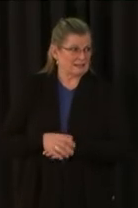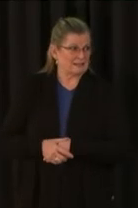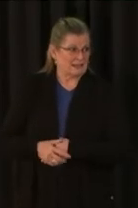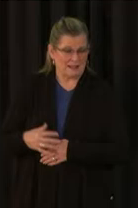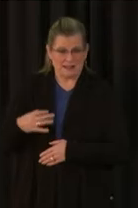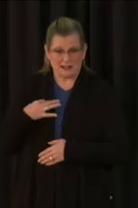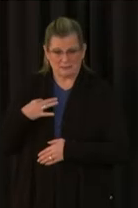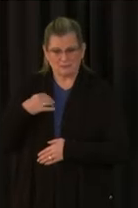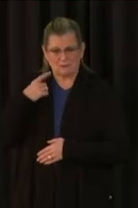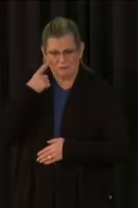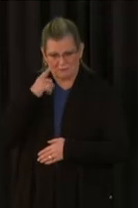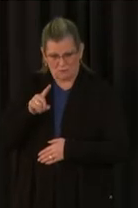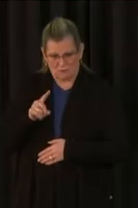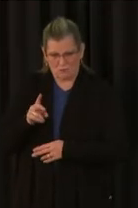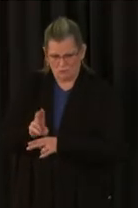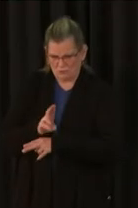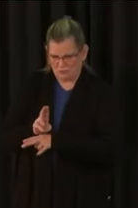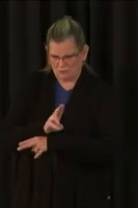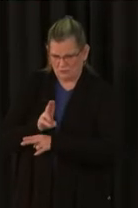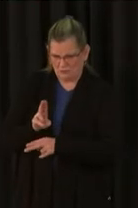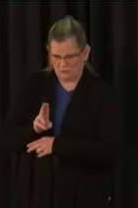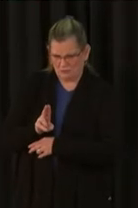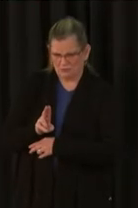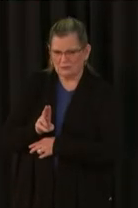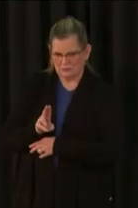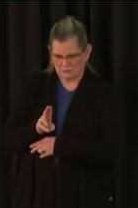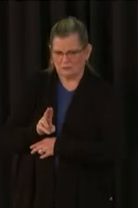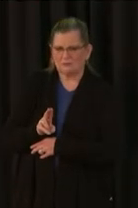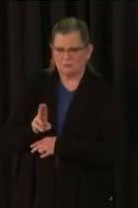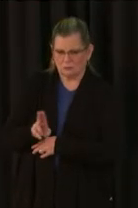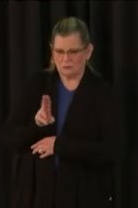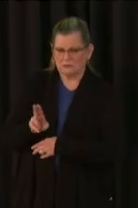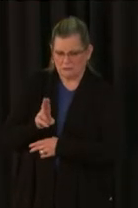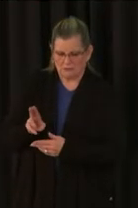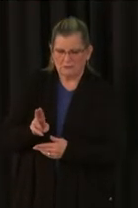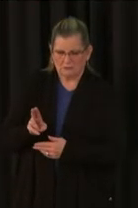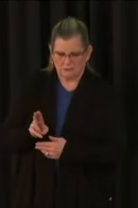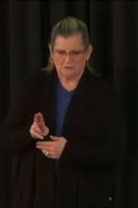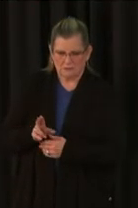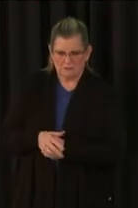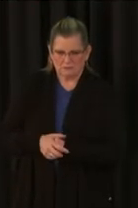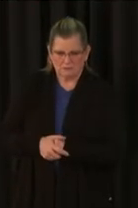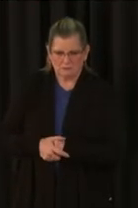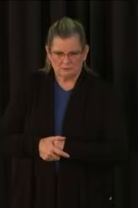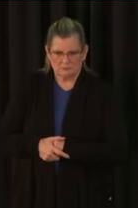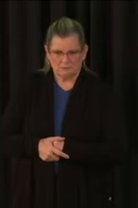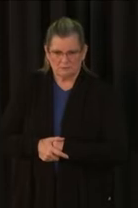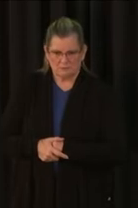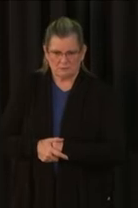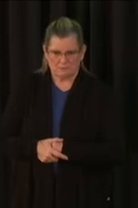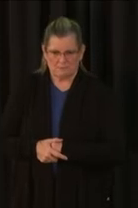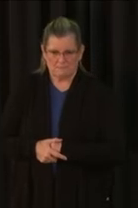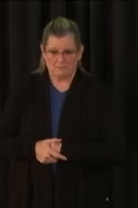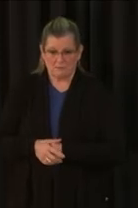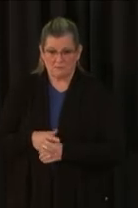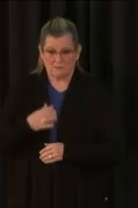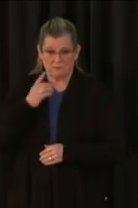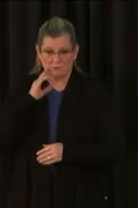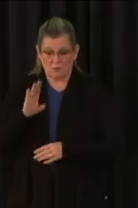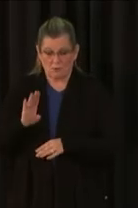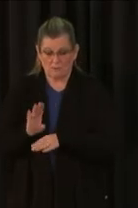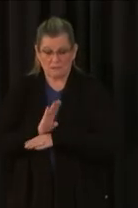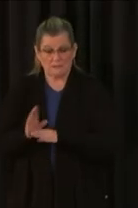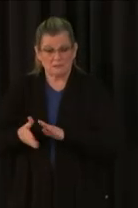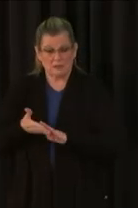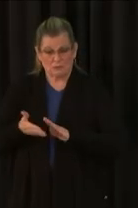uses. It is this is an opportunity to be able to cover your business expenses, your business operating expenses, and so that is